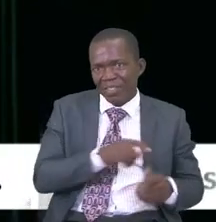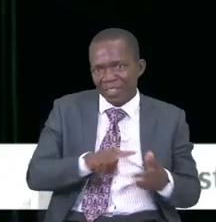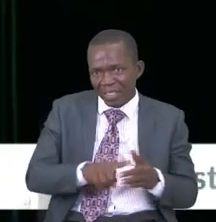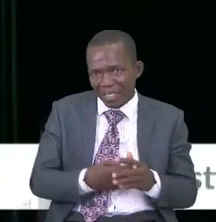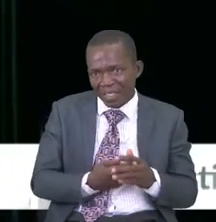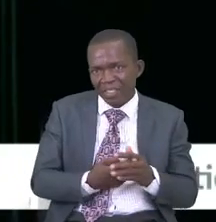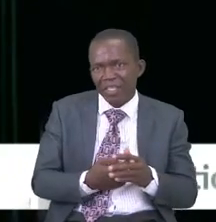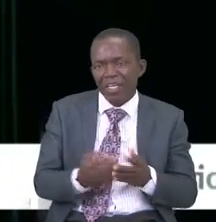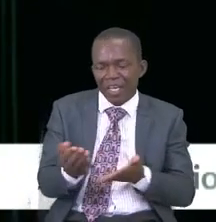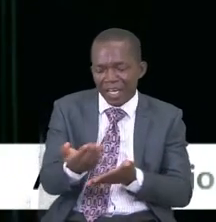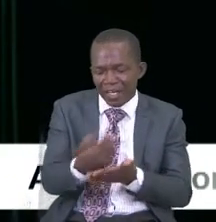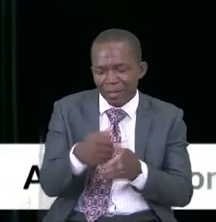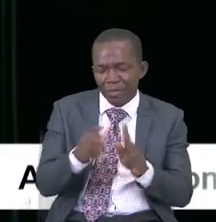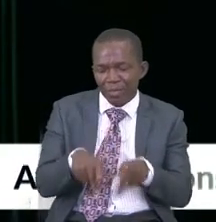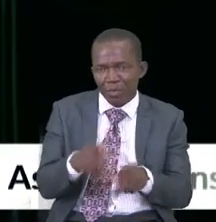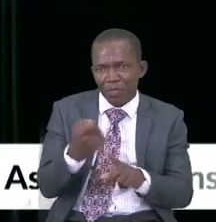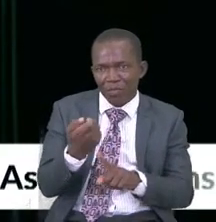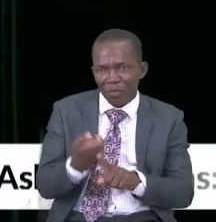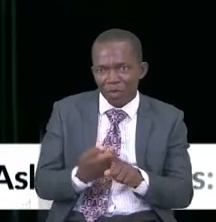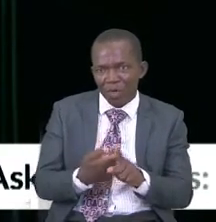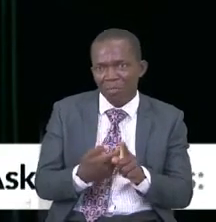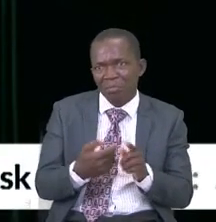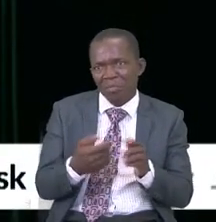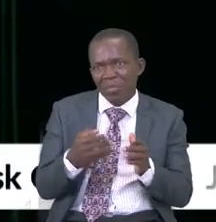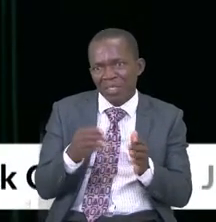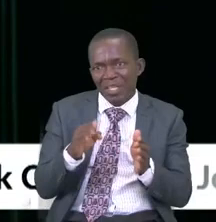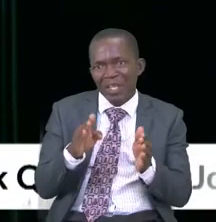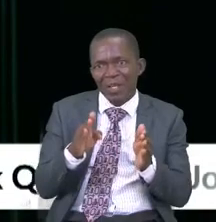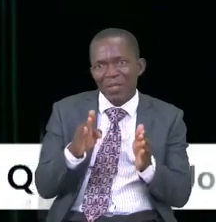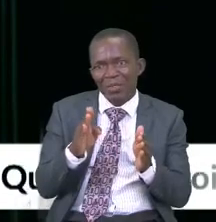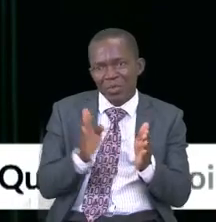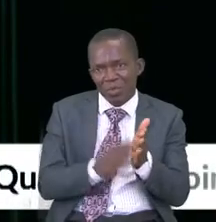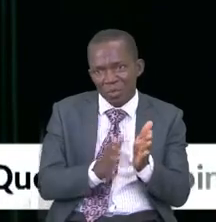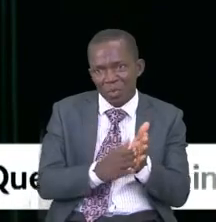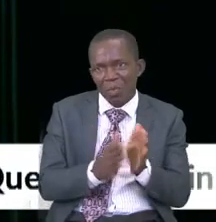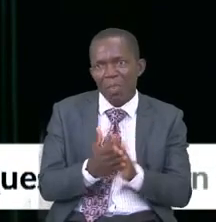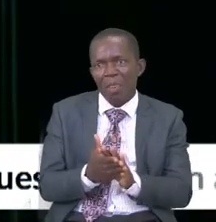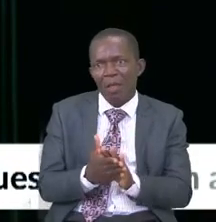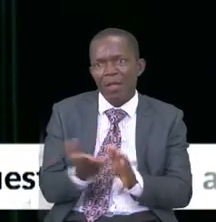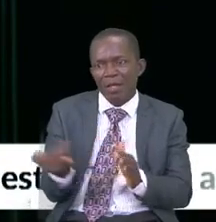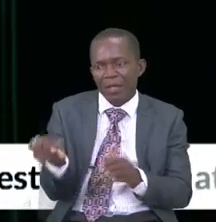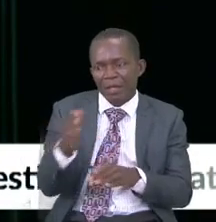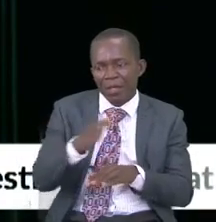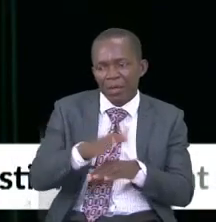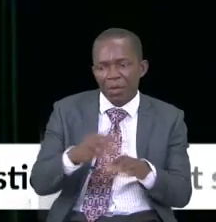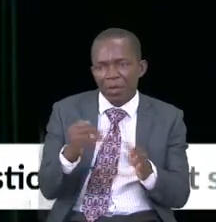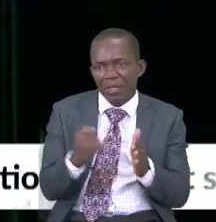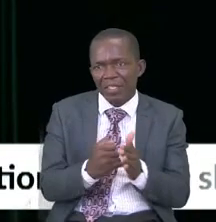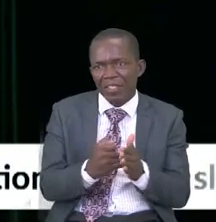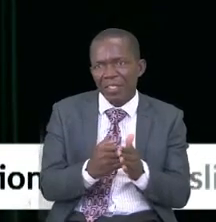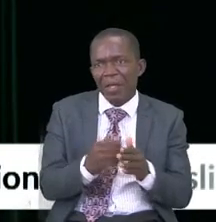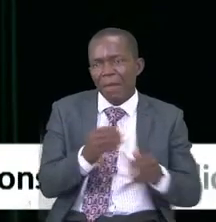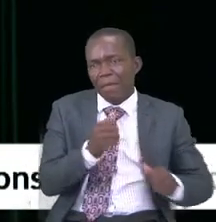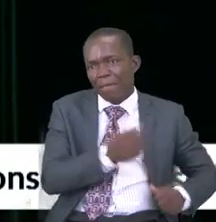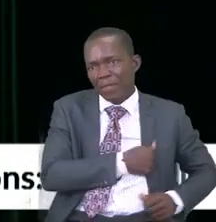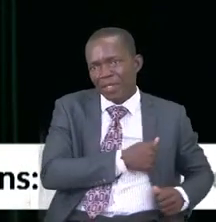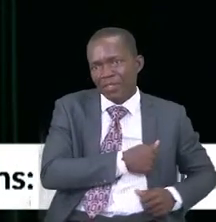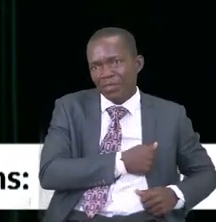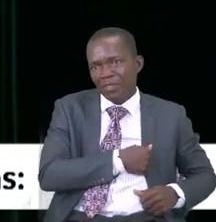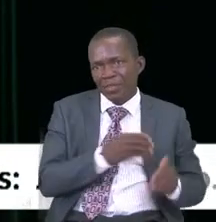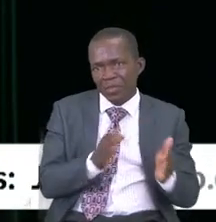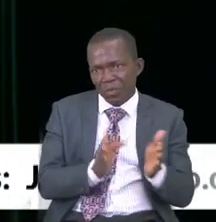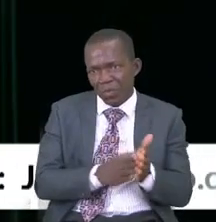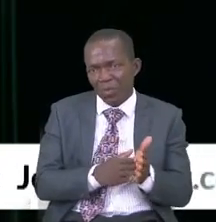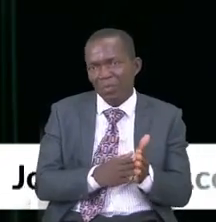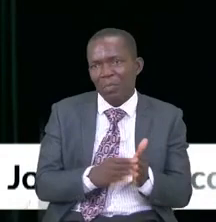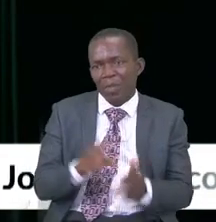from middle school. They'll call it, the name is skipping my memory now, but they have these